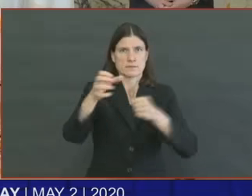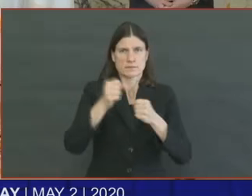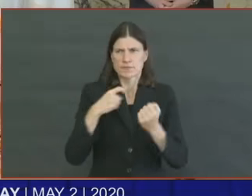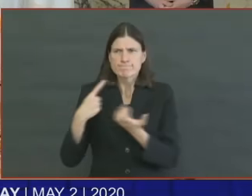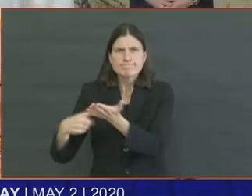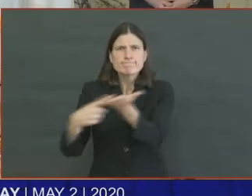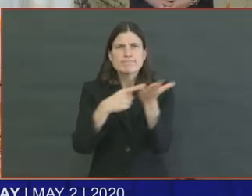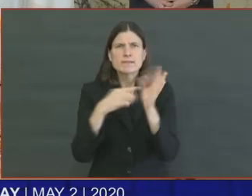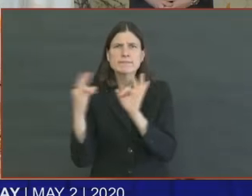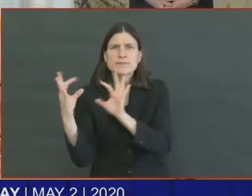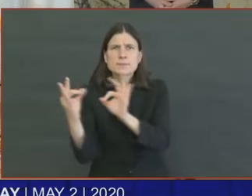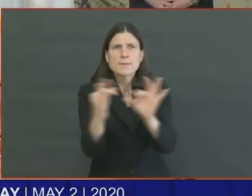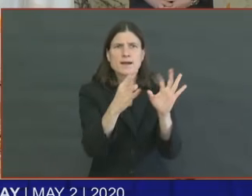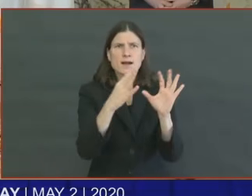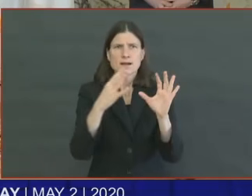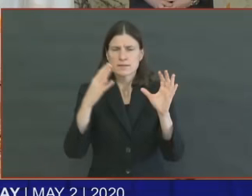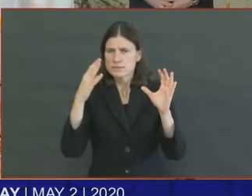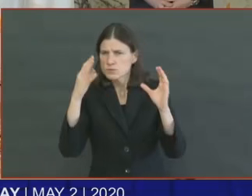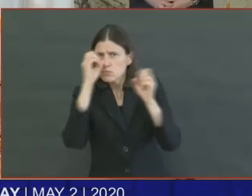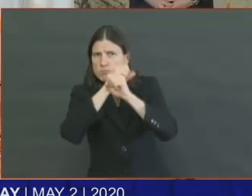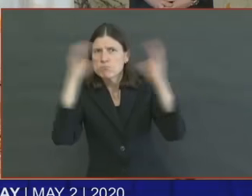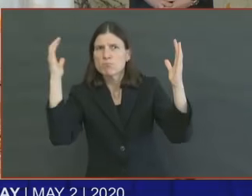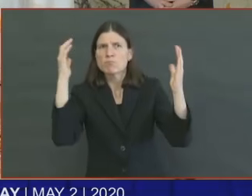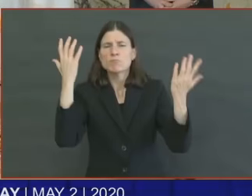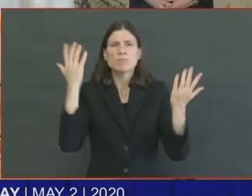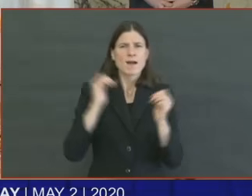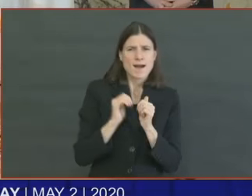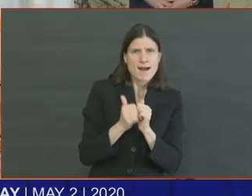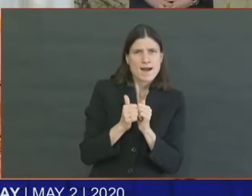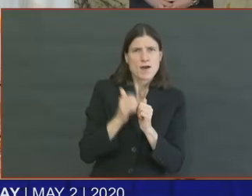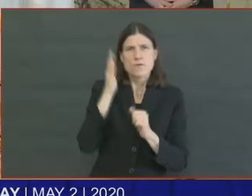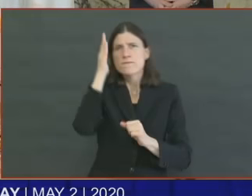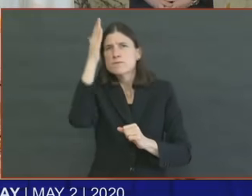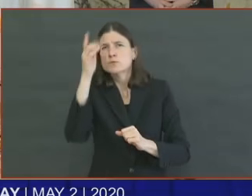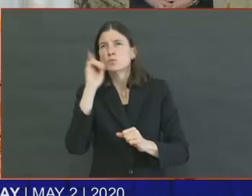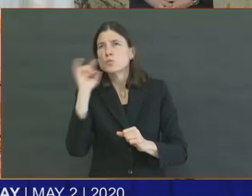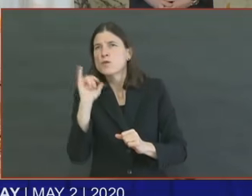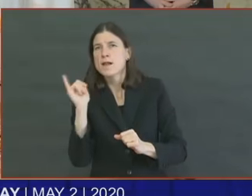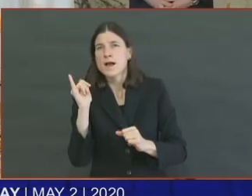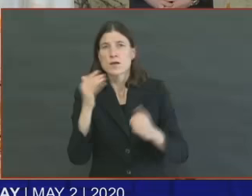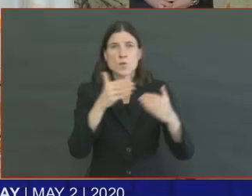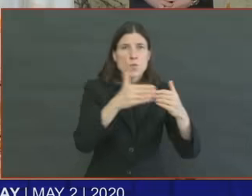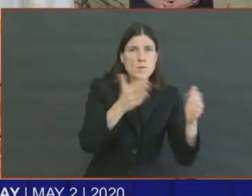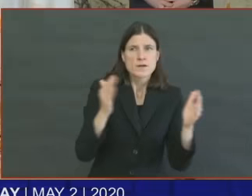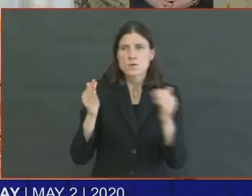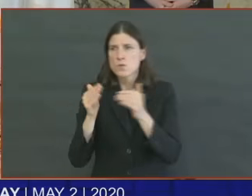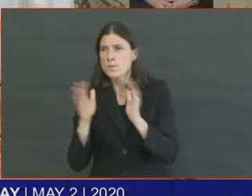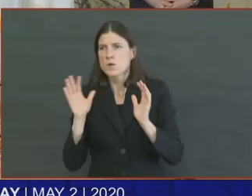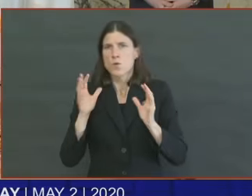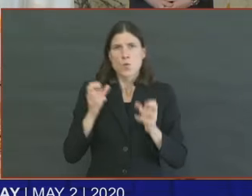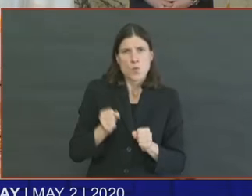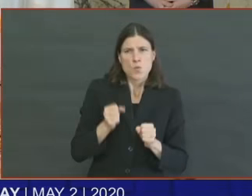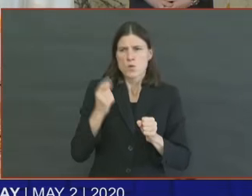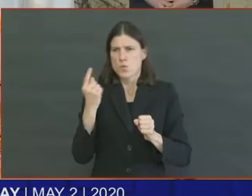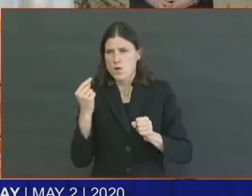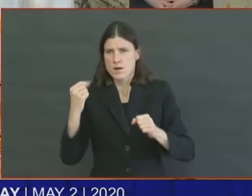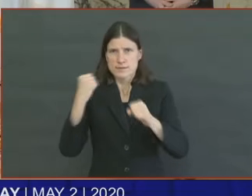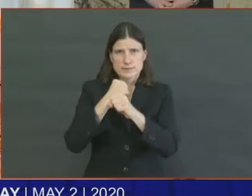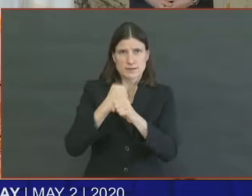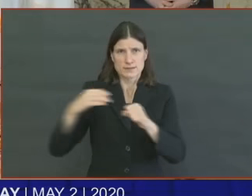the forefront of this response is what has been critical. We know that these partnerships